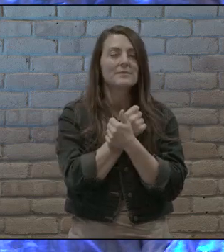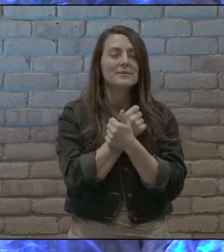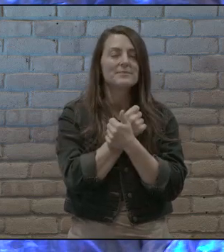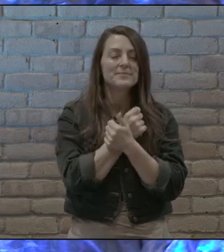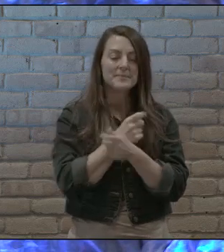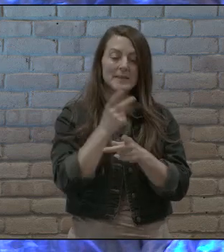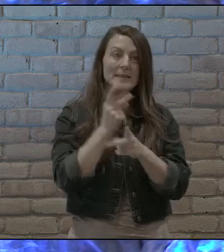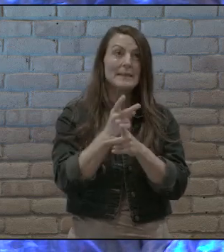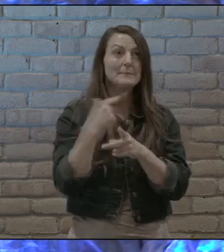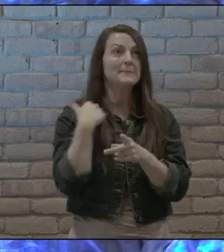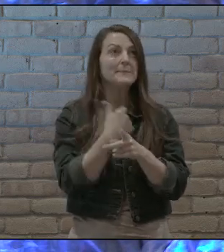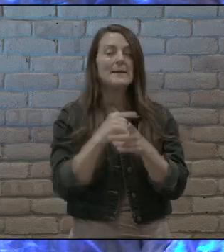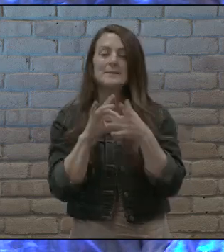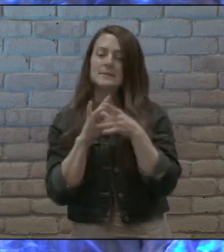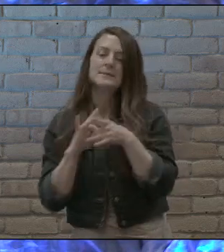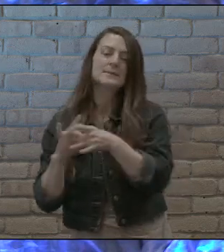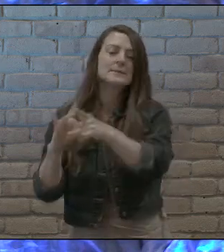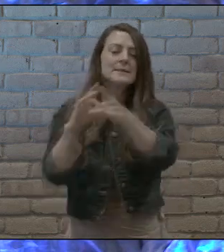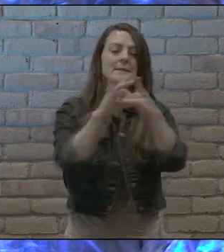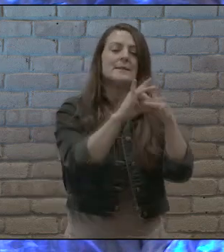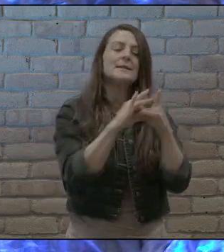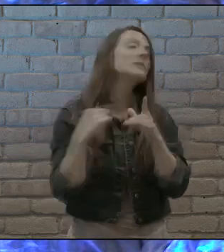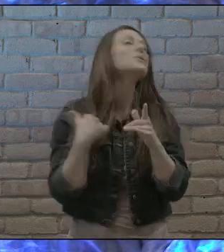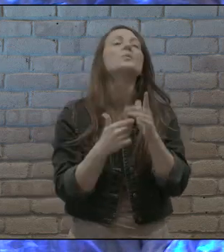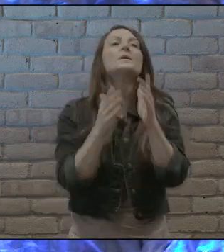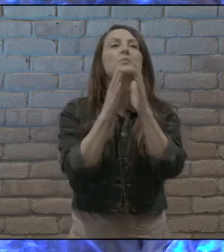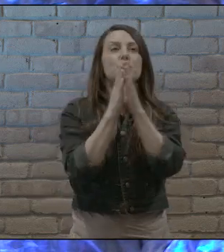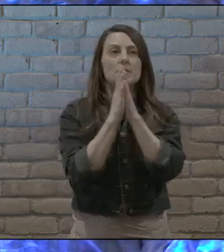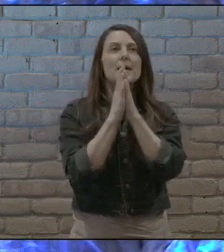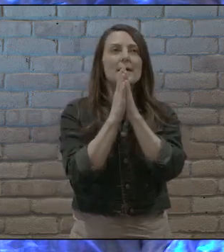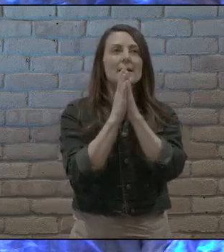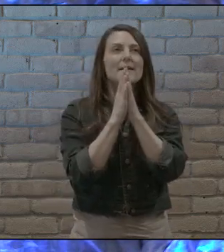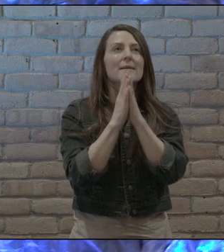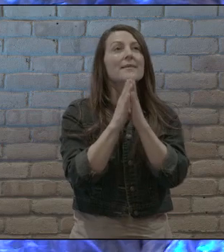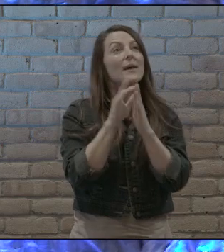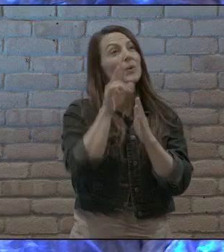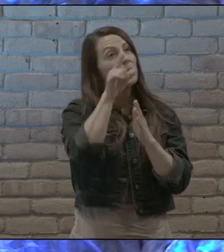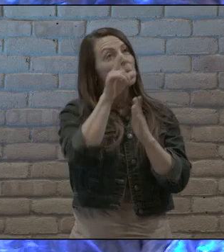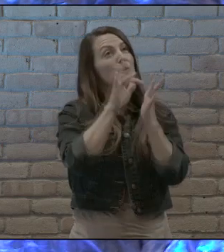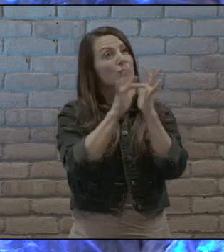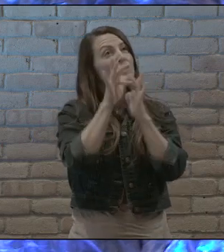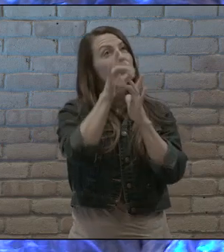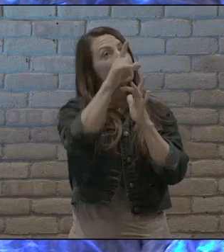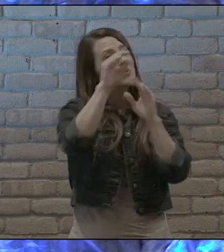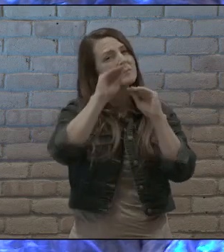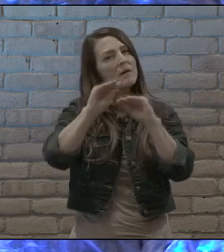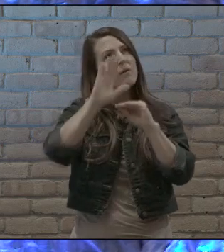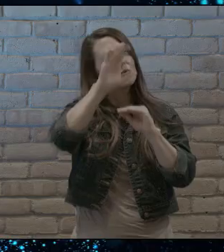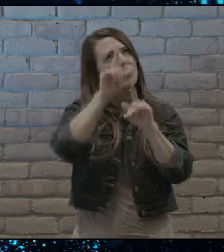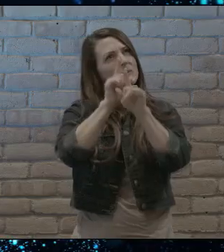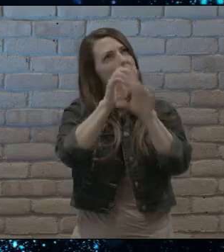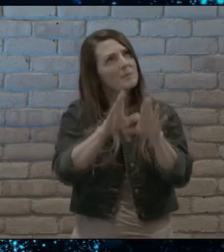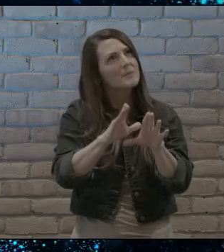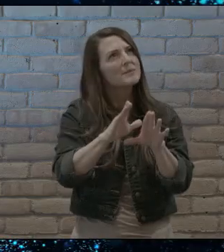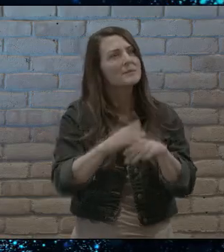Unite us, God, as we pray together the prayer that you, Jesus, taught your disciples.